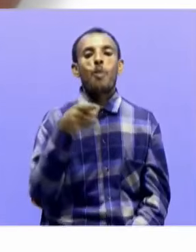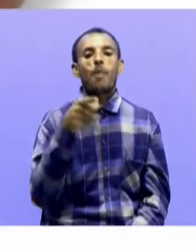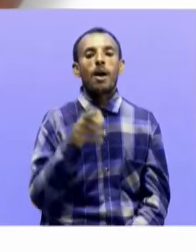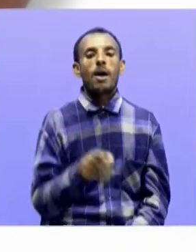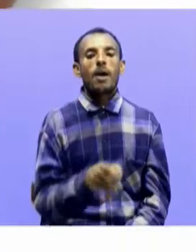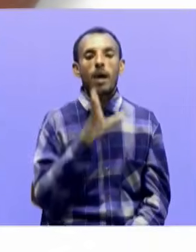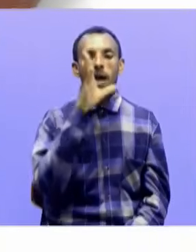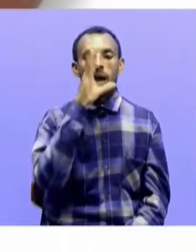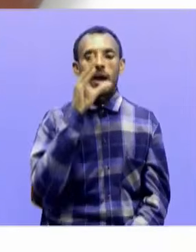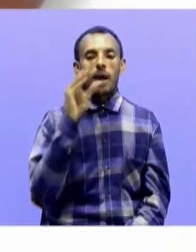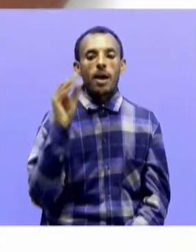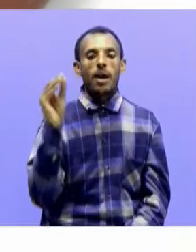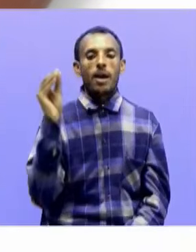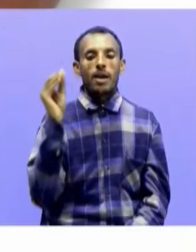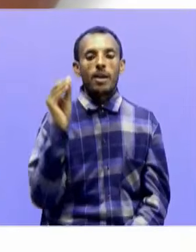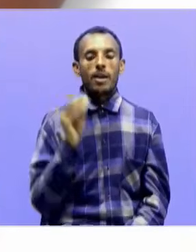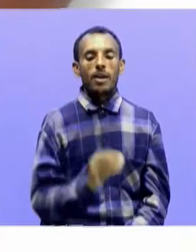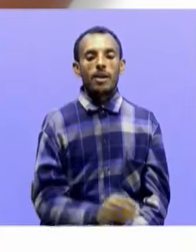and